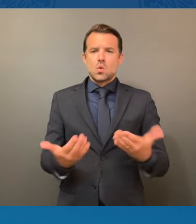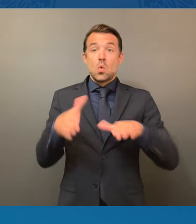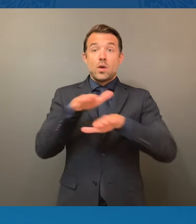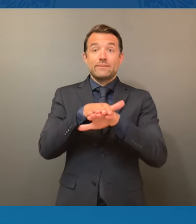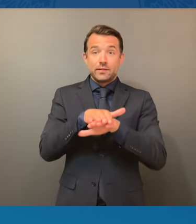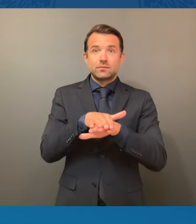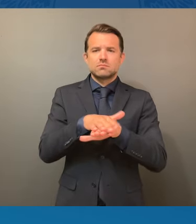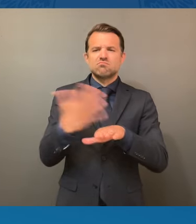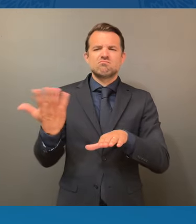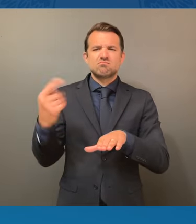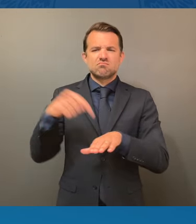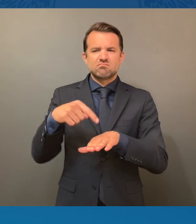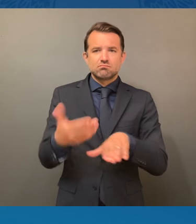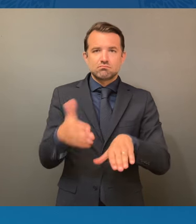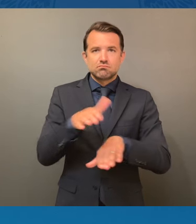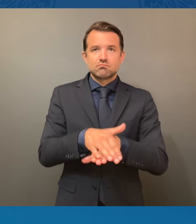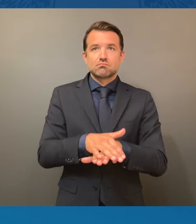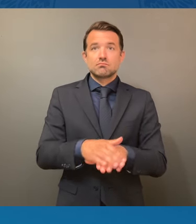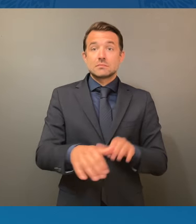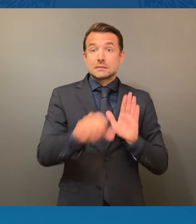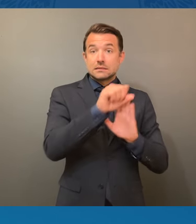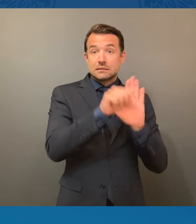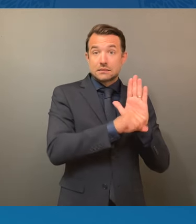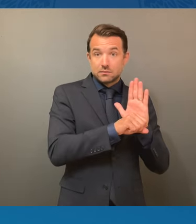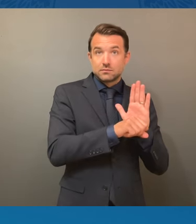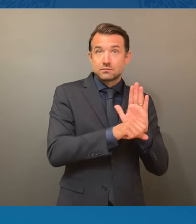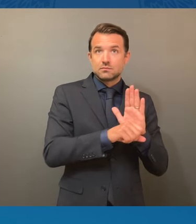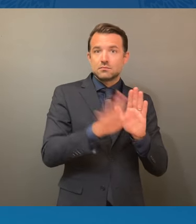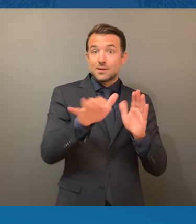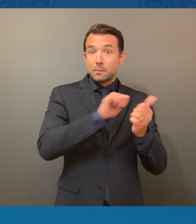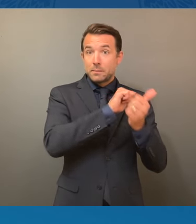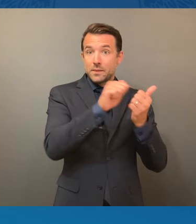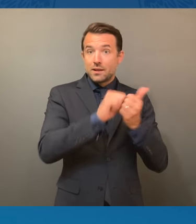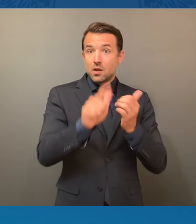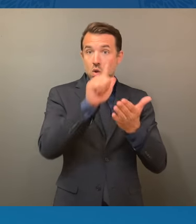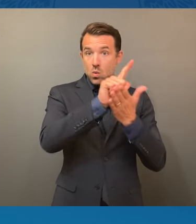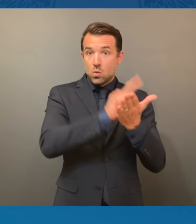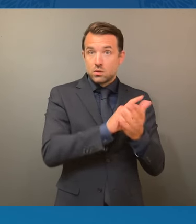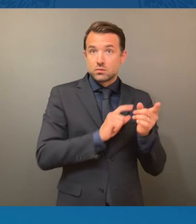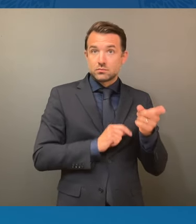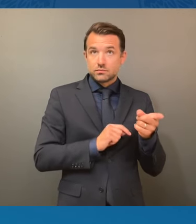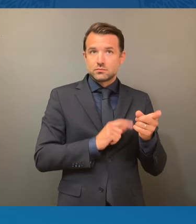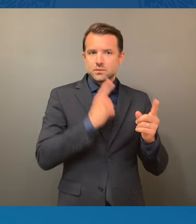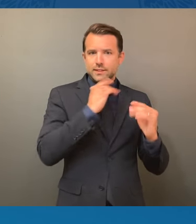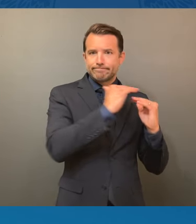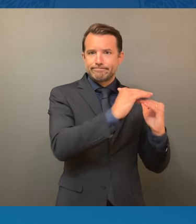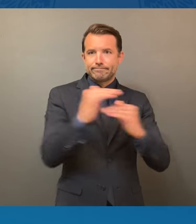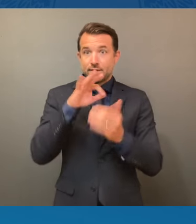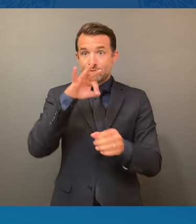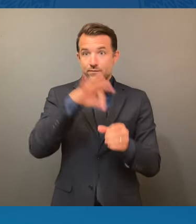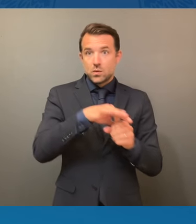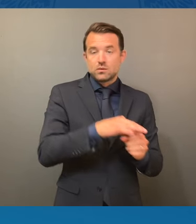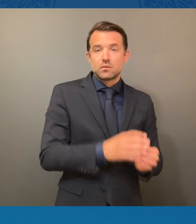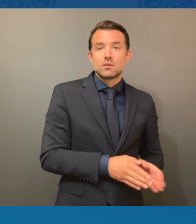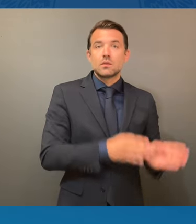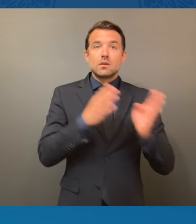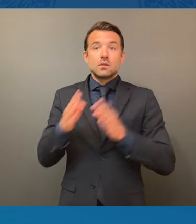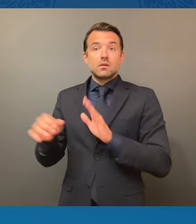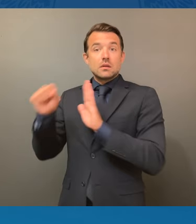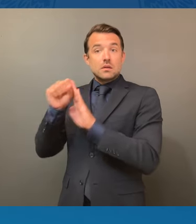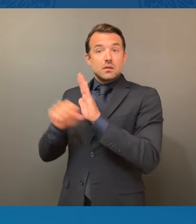are attacking the freedom to vote and attacking women's freedoms over their own bodies. There are 10